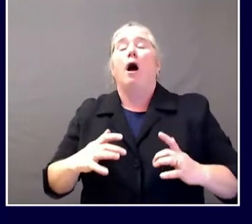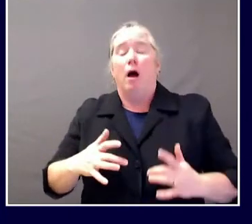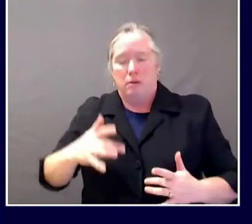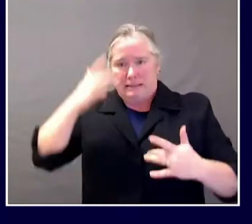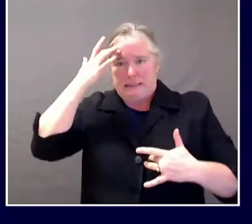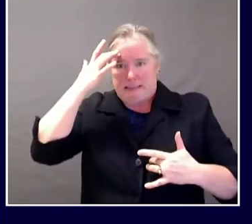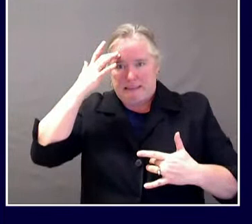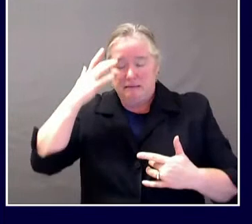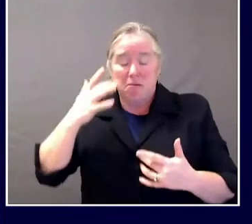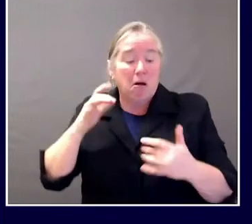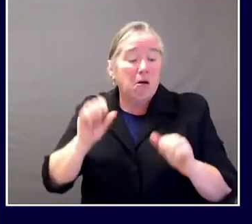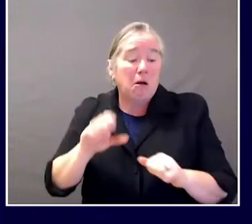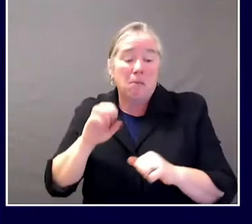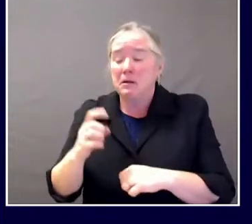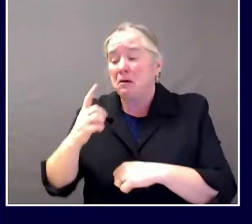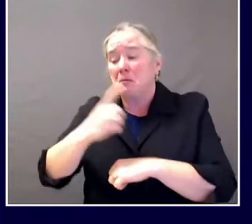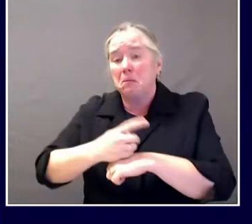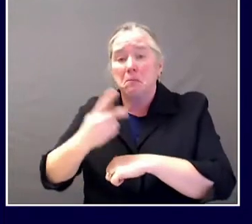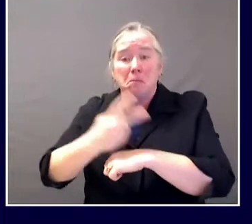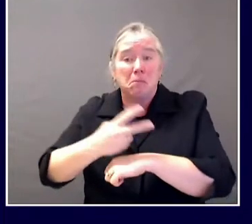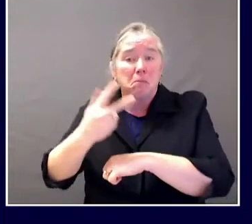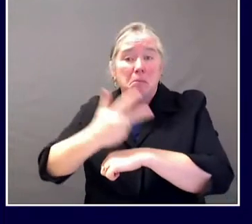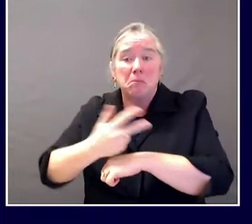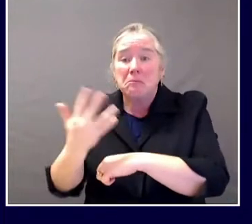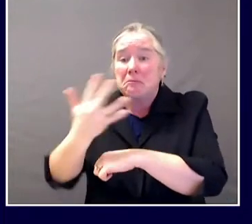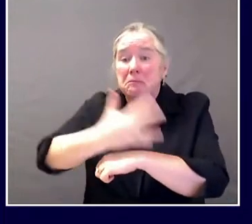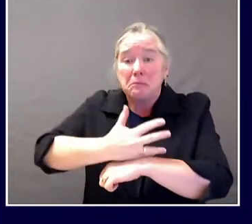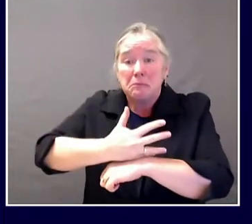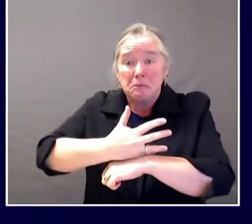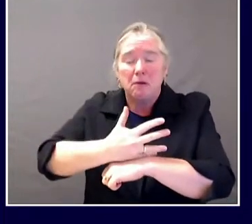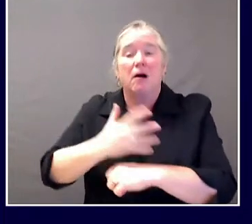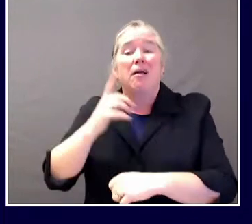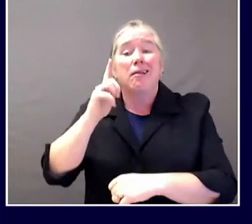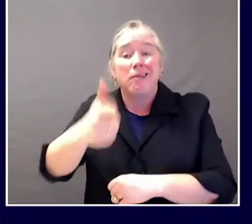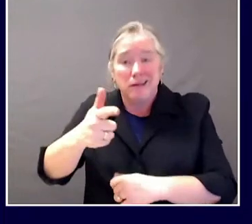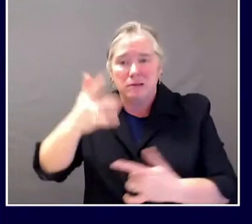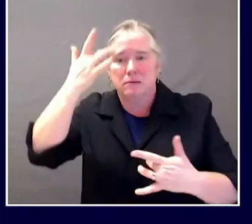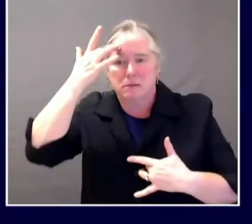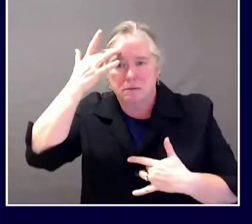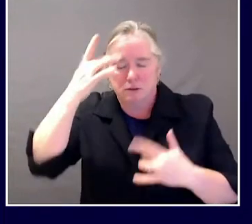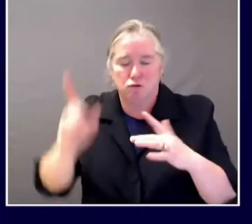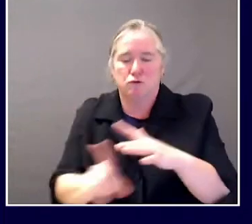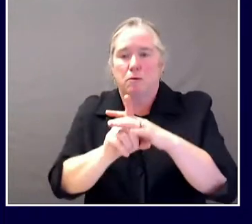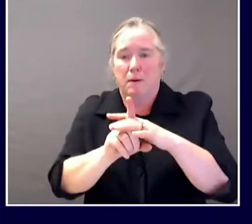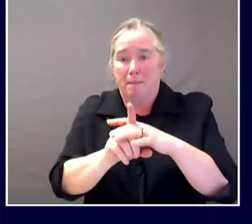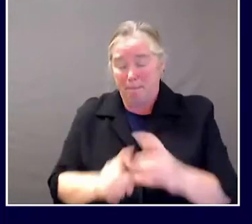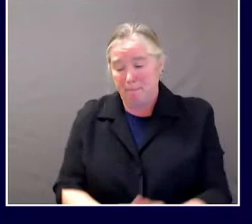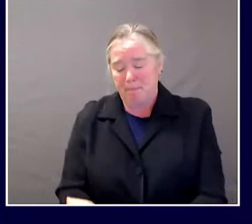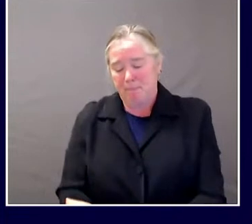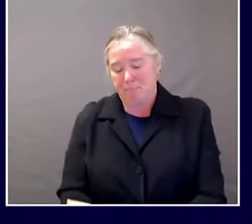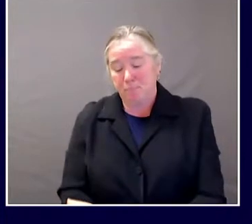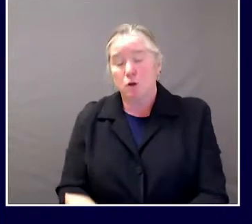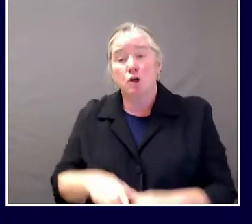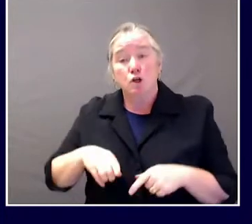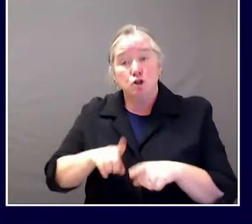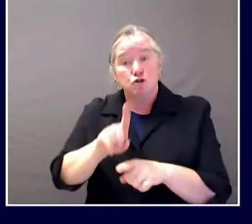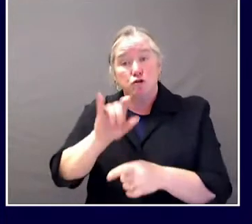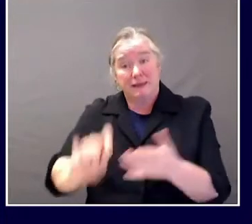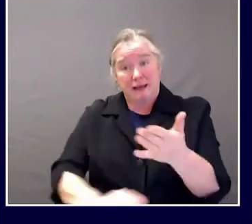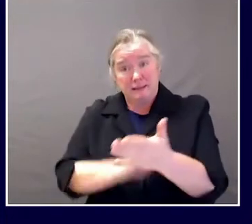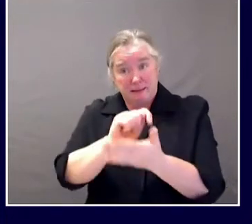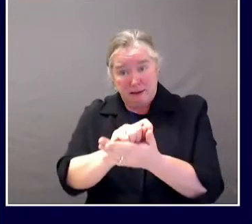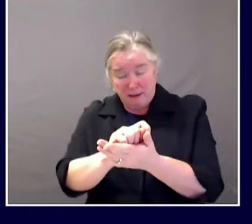period, can be several days long. During that time period, a small number of people may have